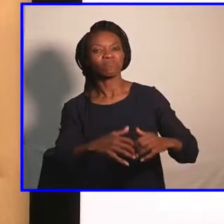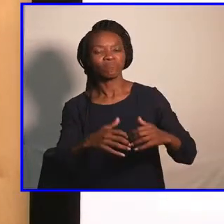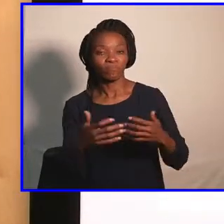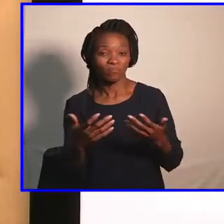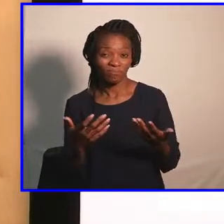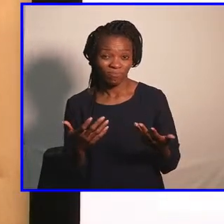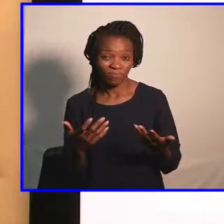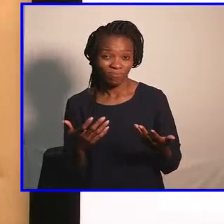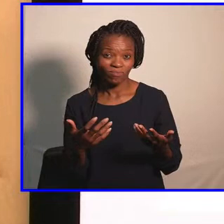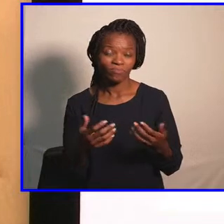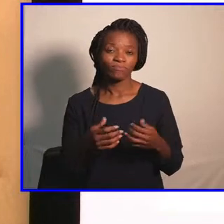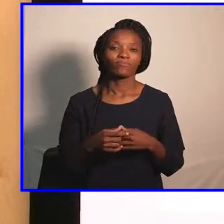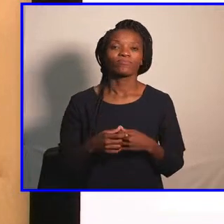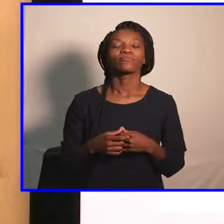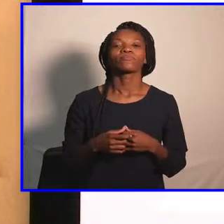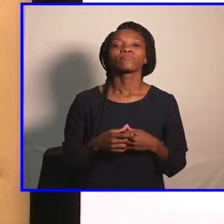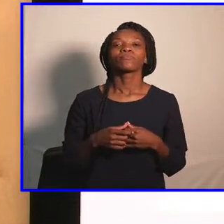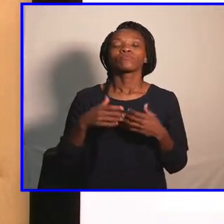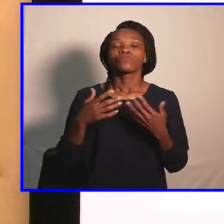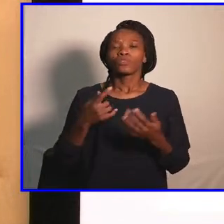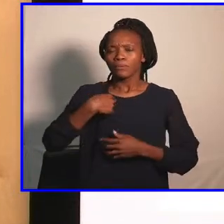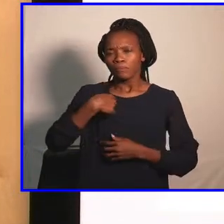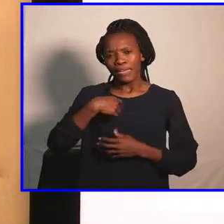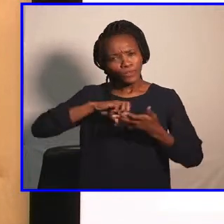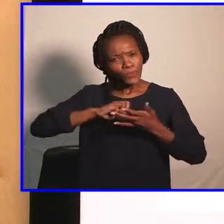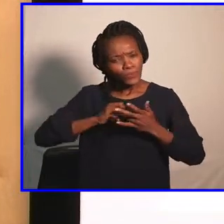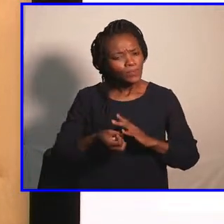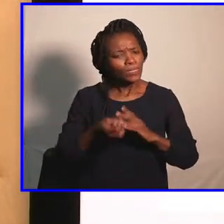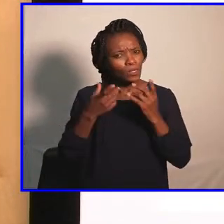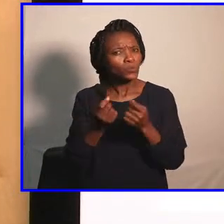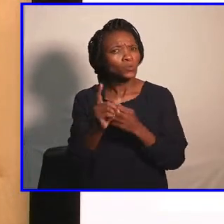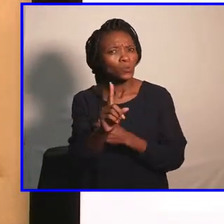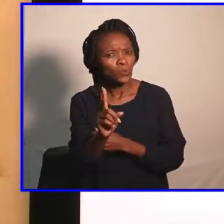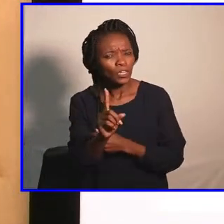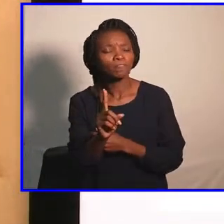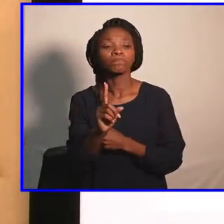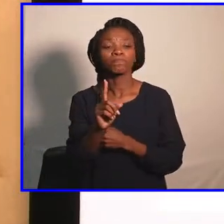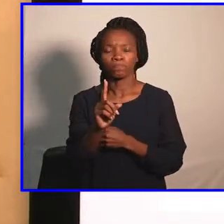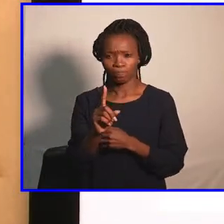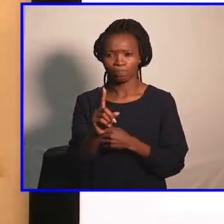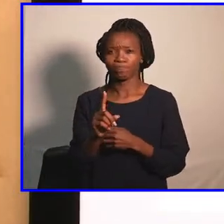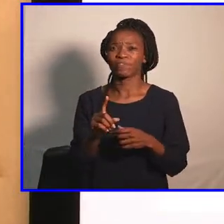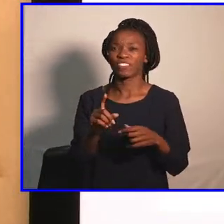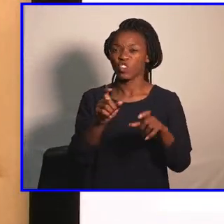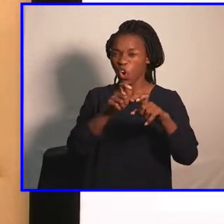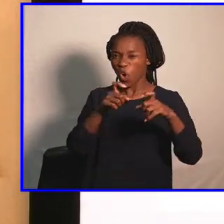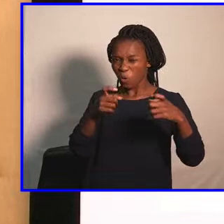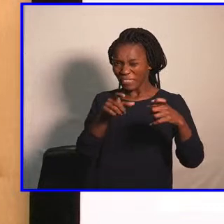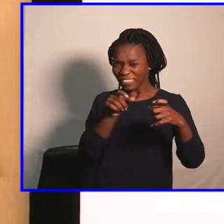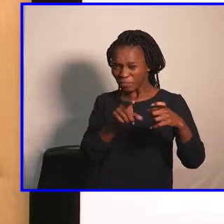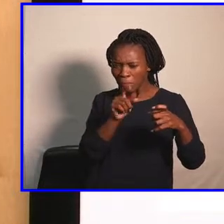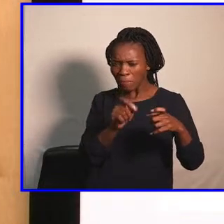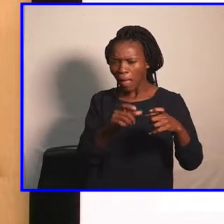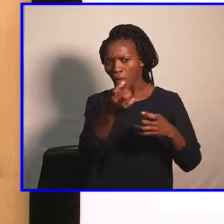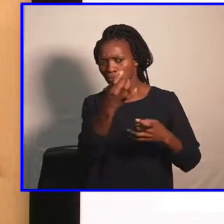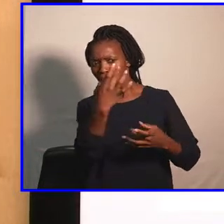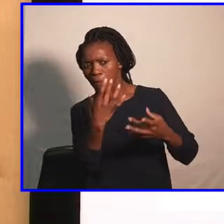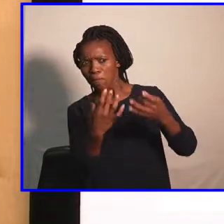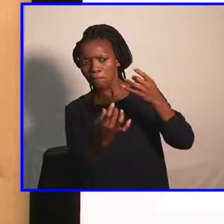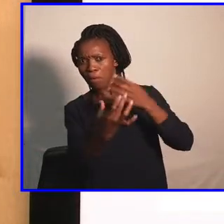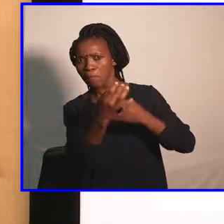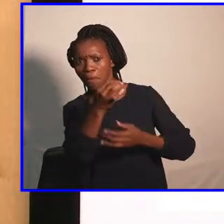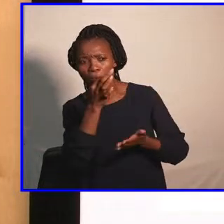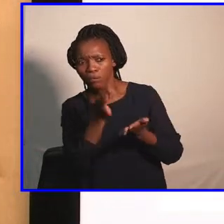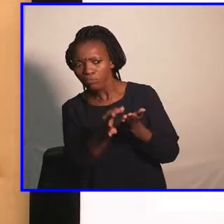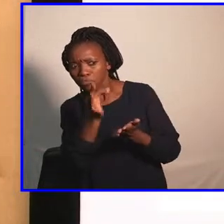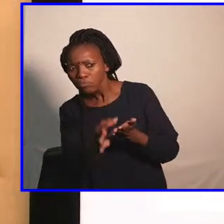of SARS. I undertook to implement all the recommendations that were made by the